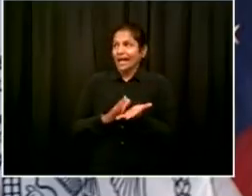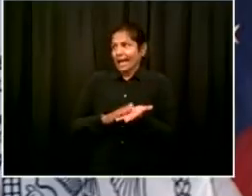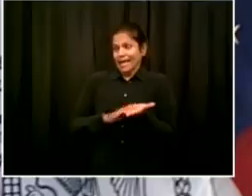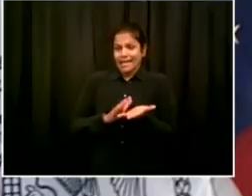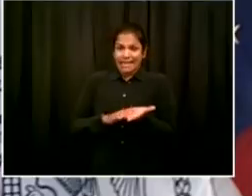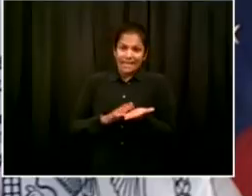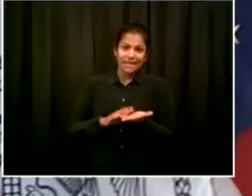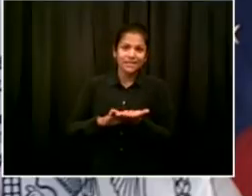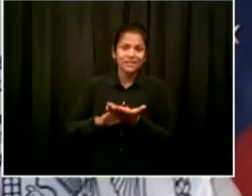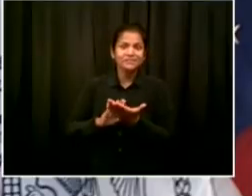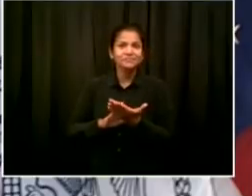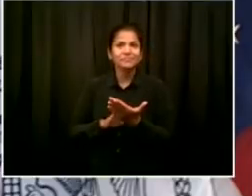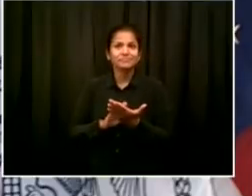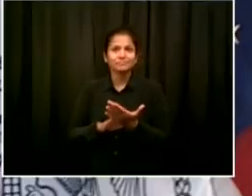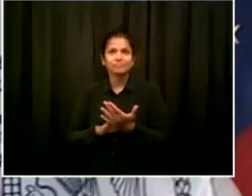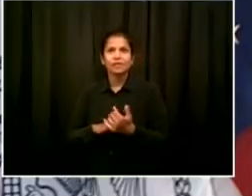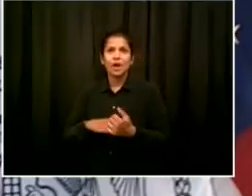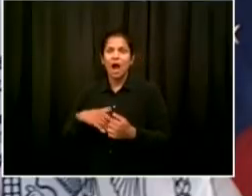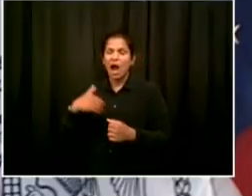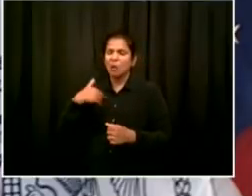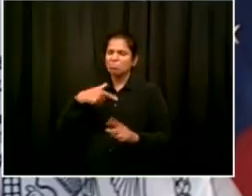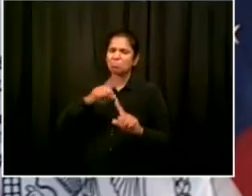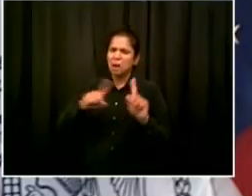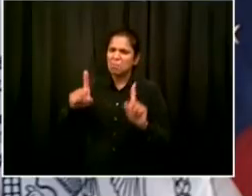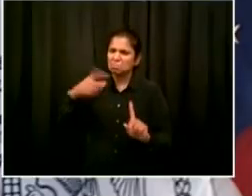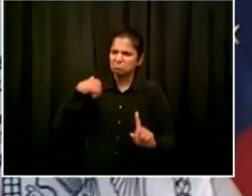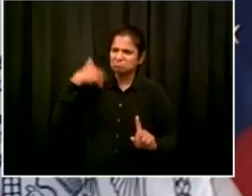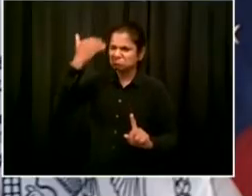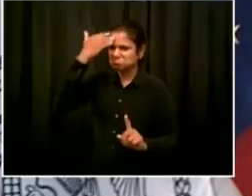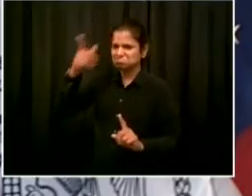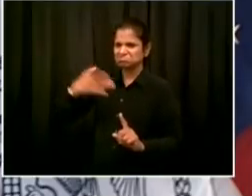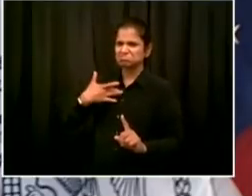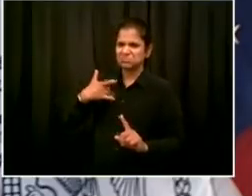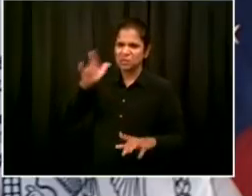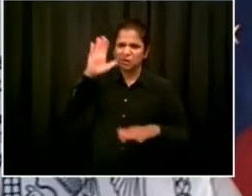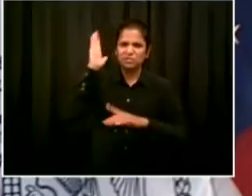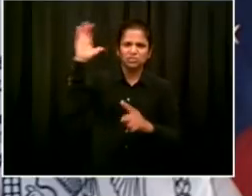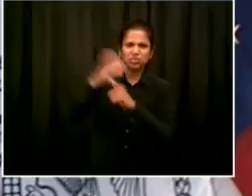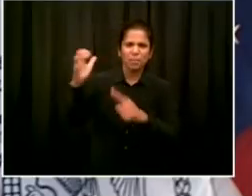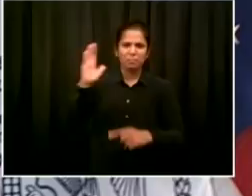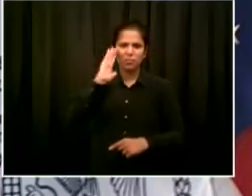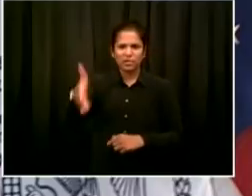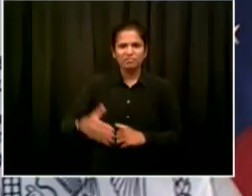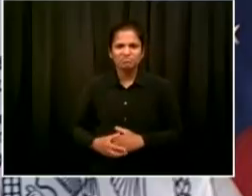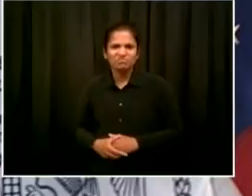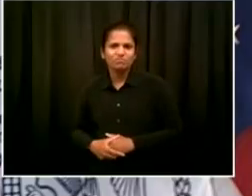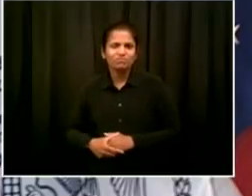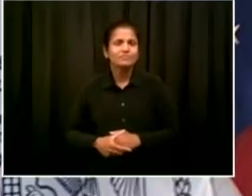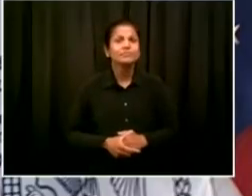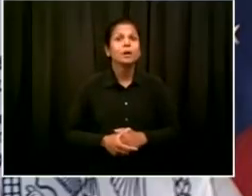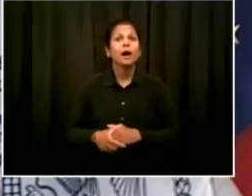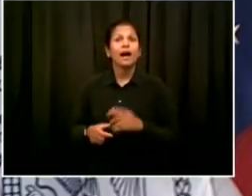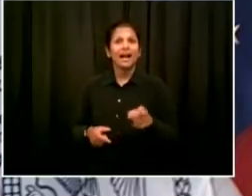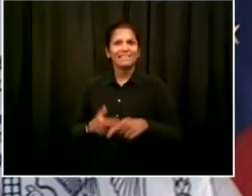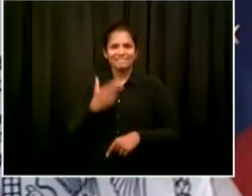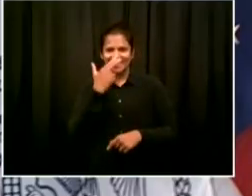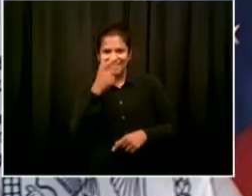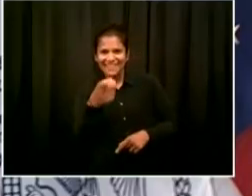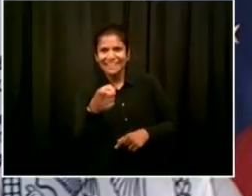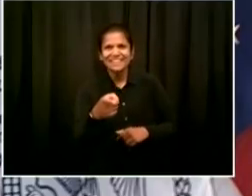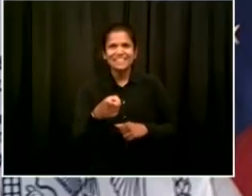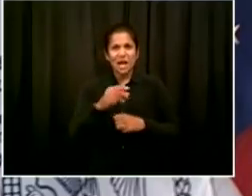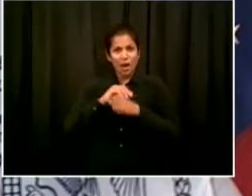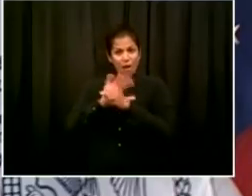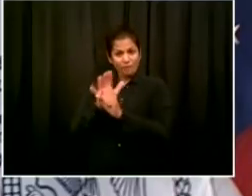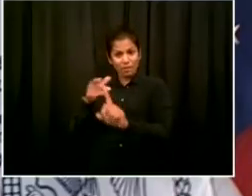now. I think the pandemic has made you a much more generous baseball fan than you have been over the past